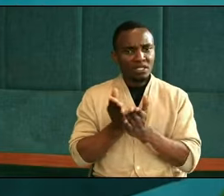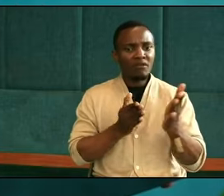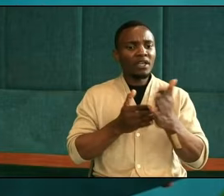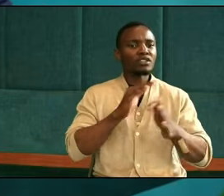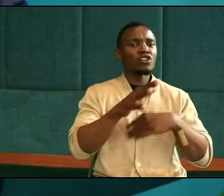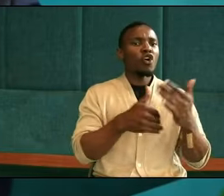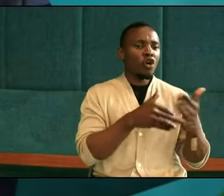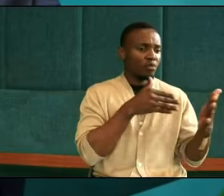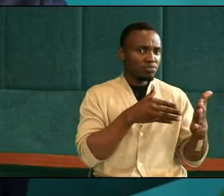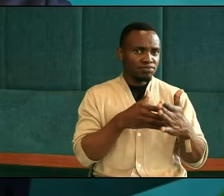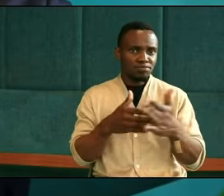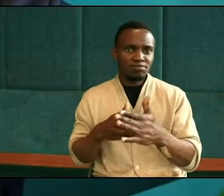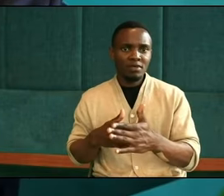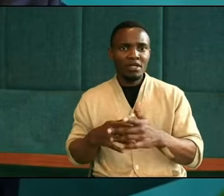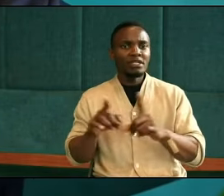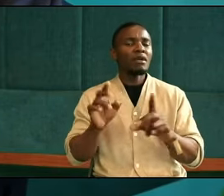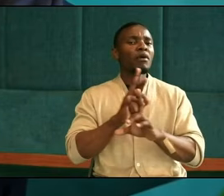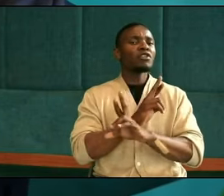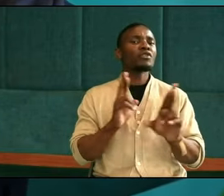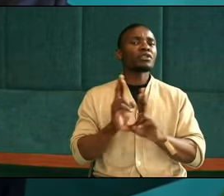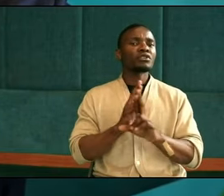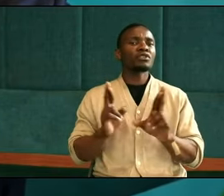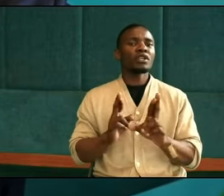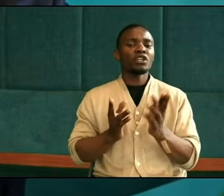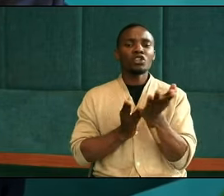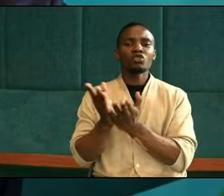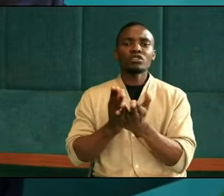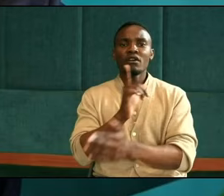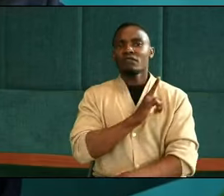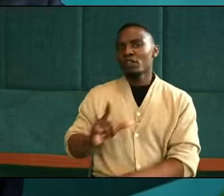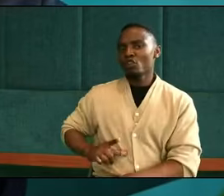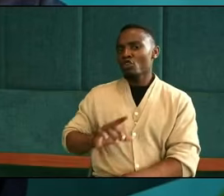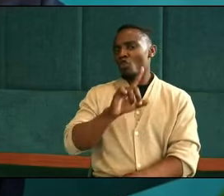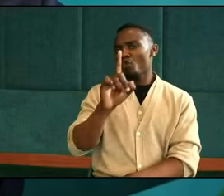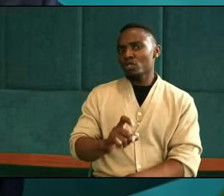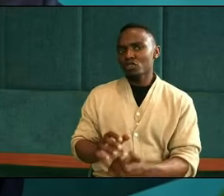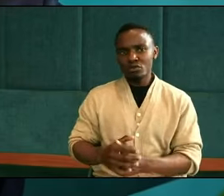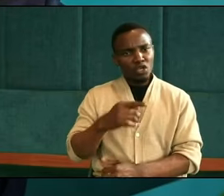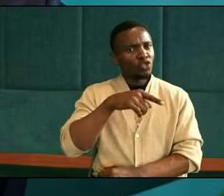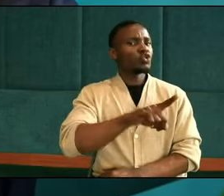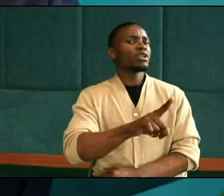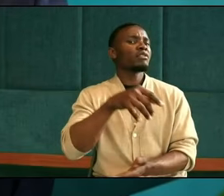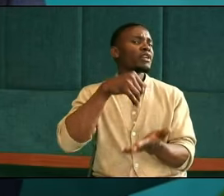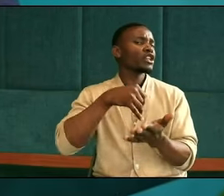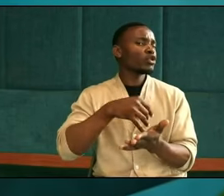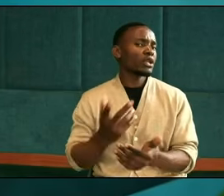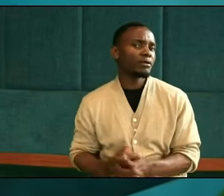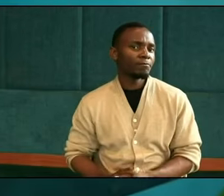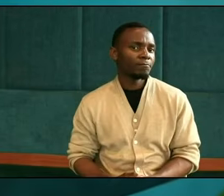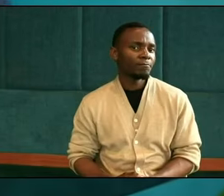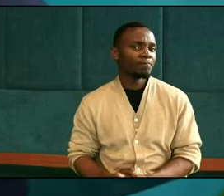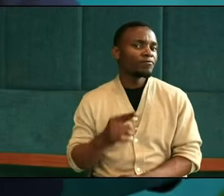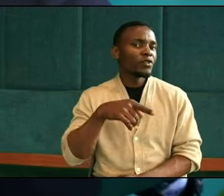show themselves up ready for battle. The question is, are you going to be counted? Are you going